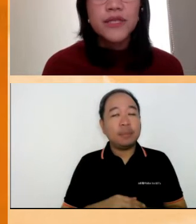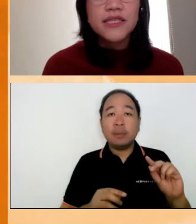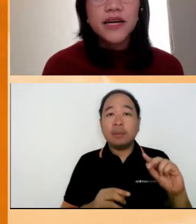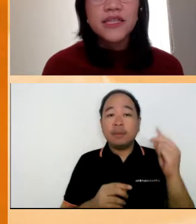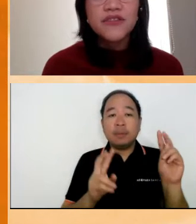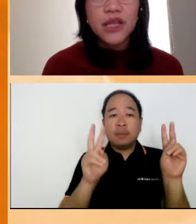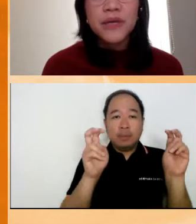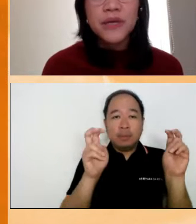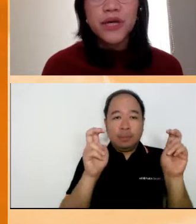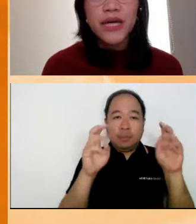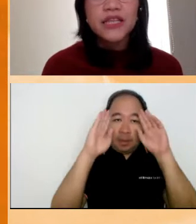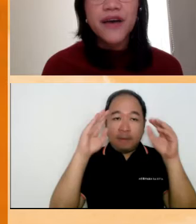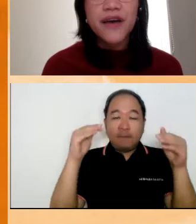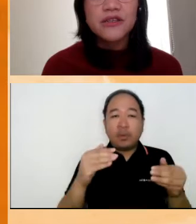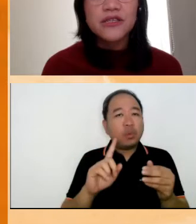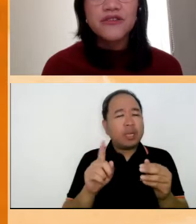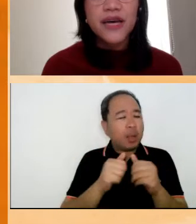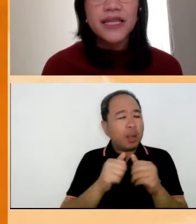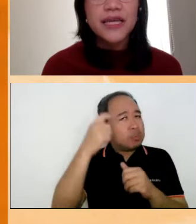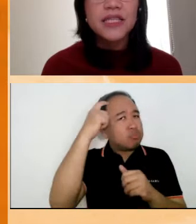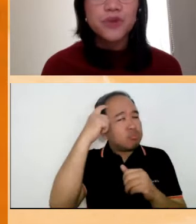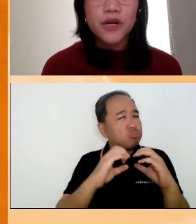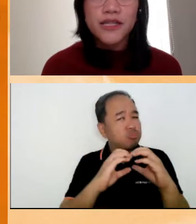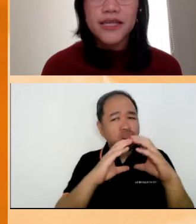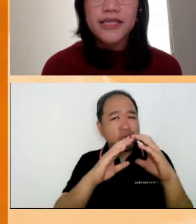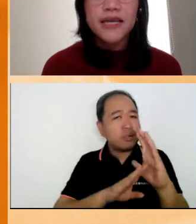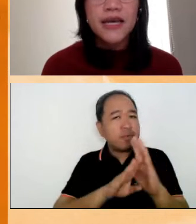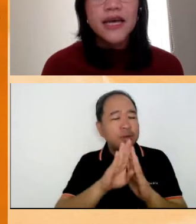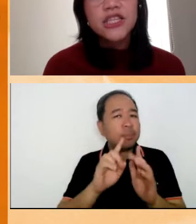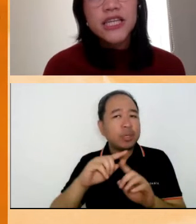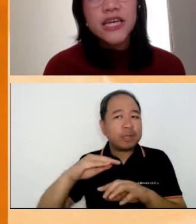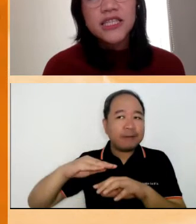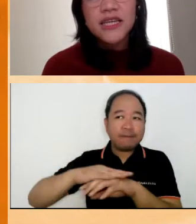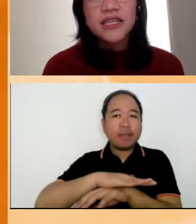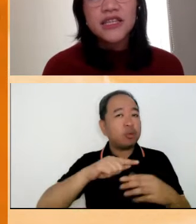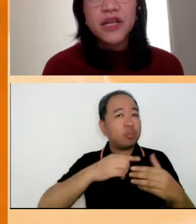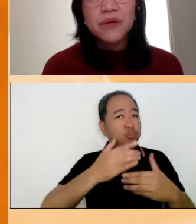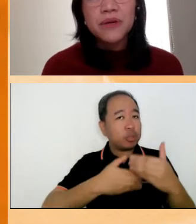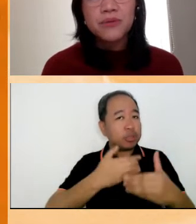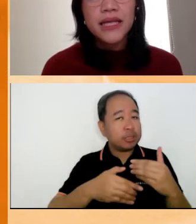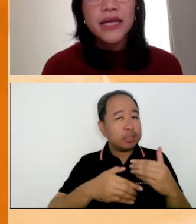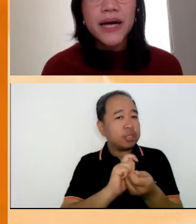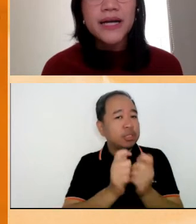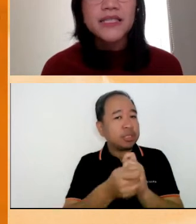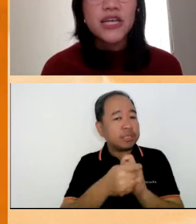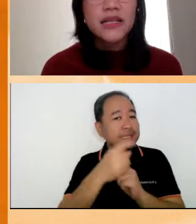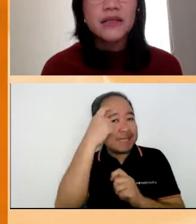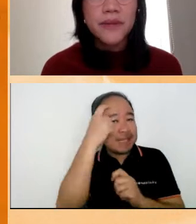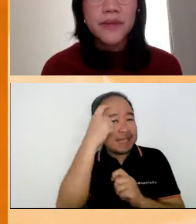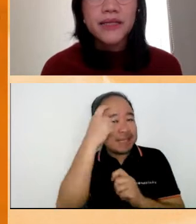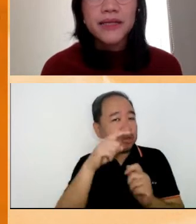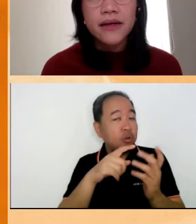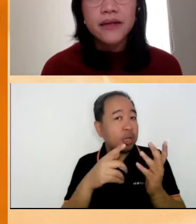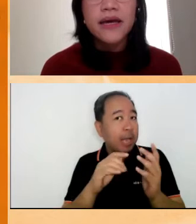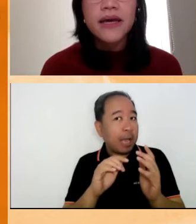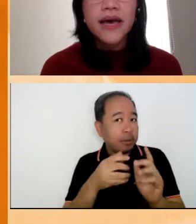will discuss the developing brain and the factors affecting its processes. The changes in the developing brain impacts the child's